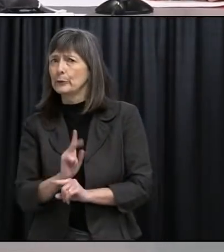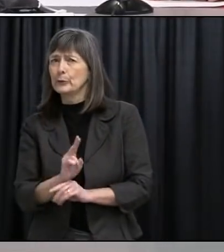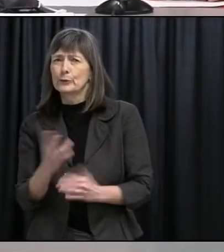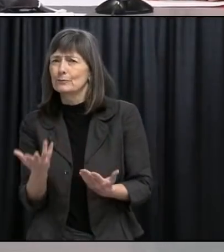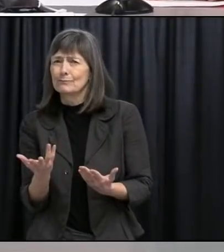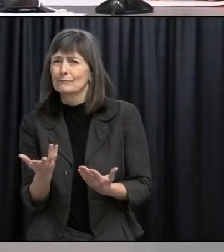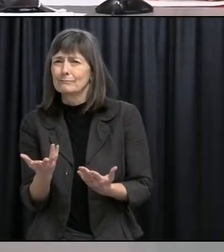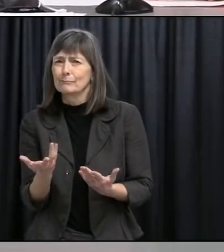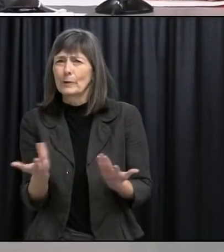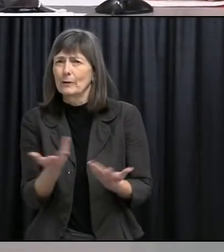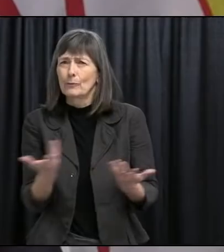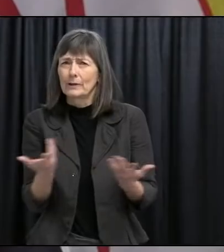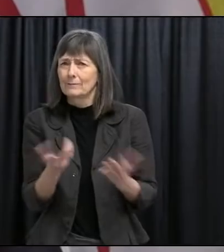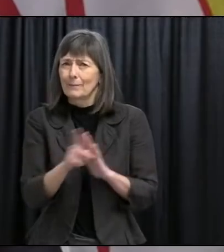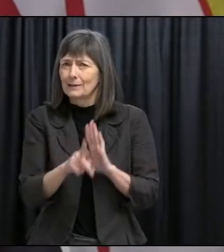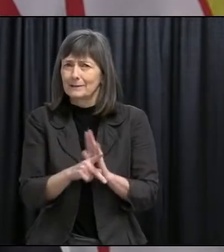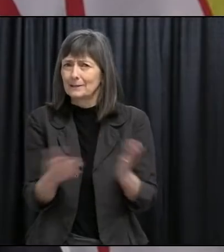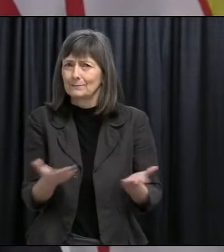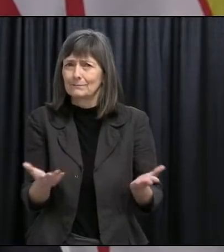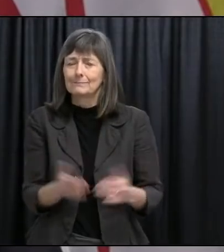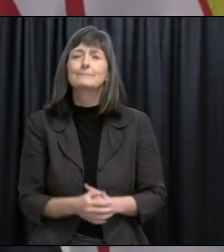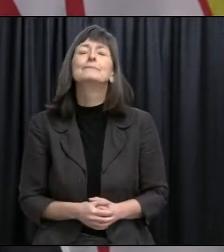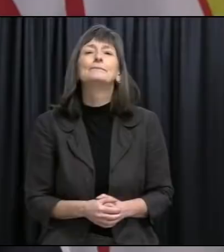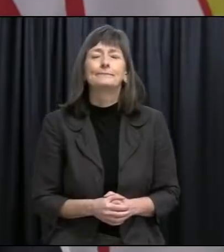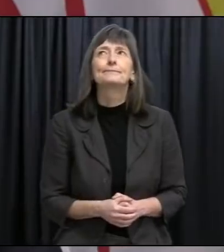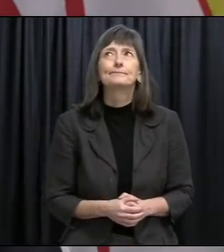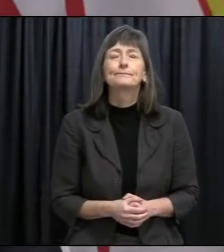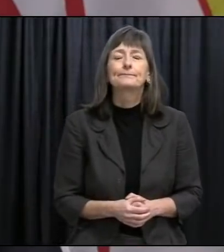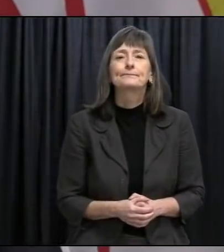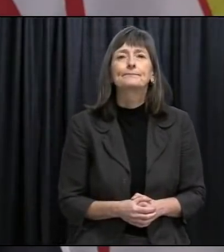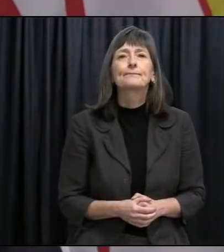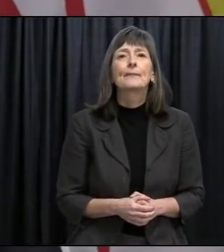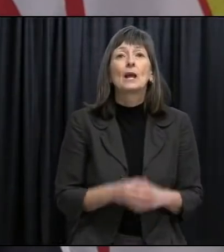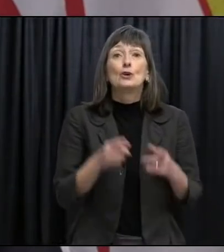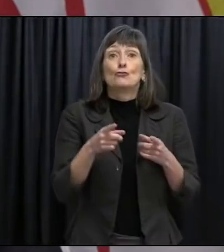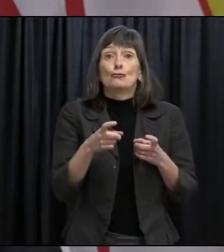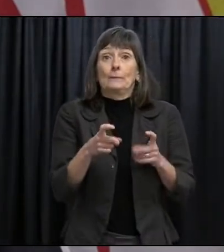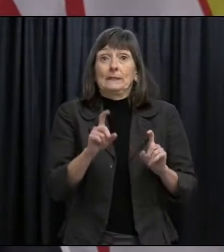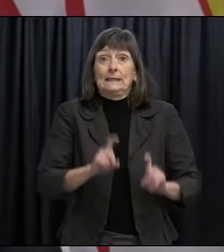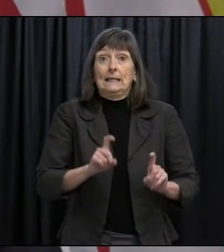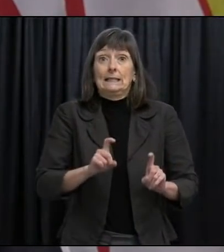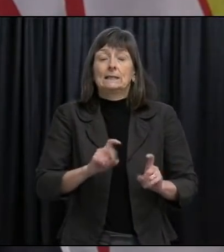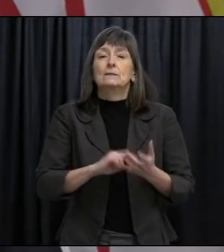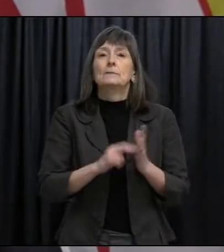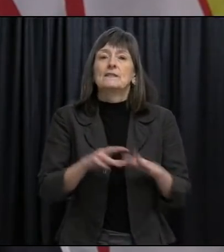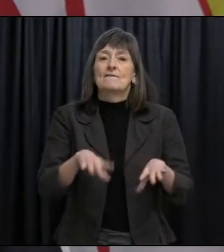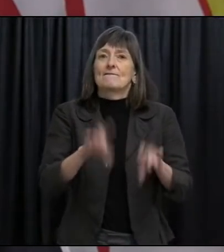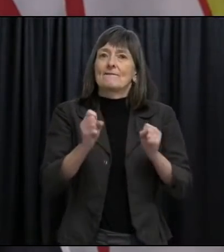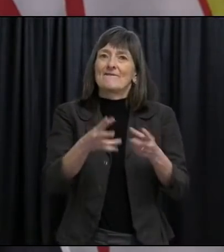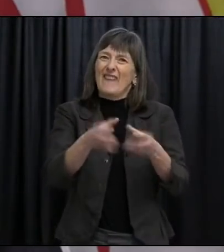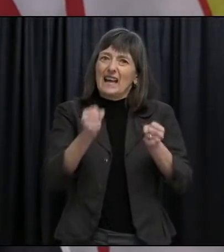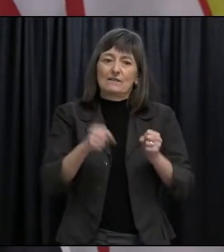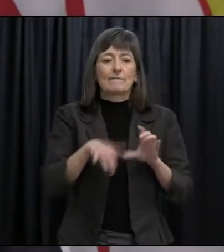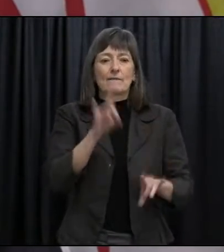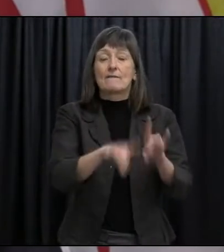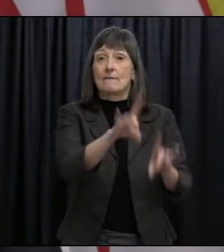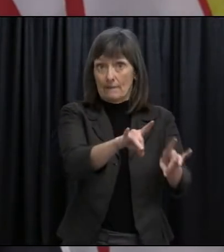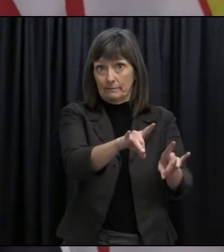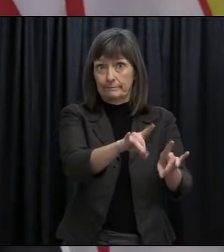them? Sure. So we're using the rapid tests to try to find cases as quickly as we can.